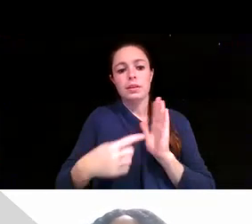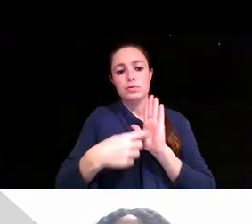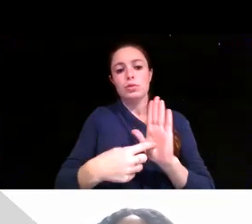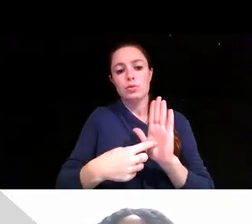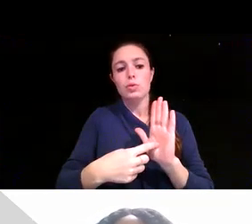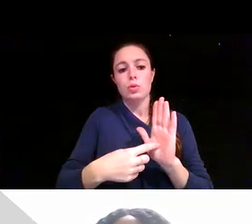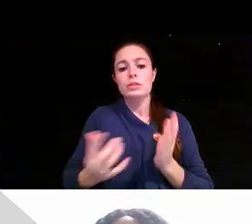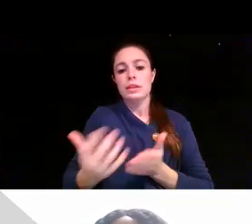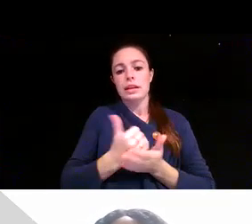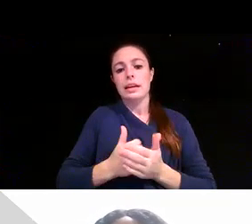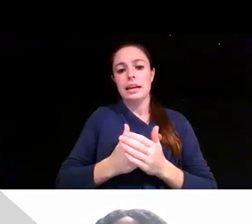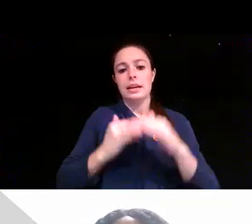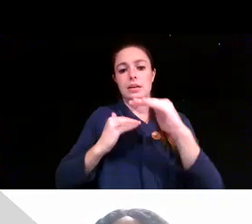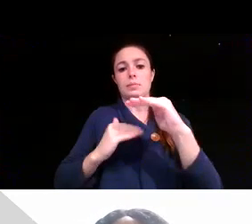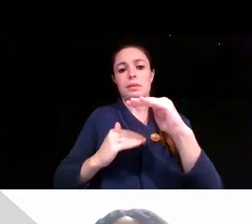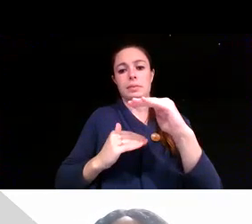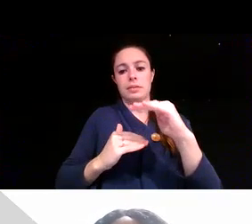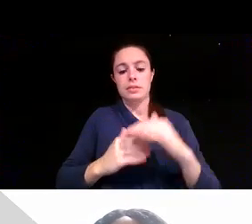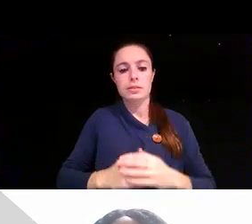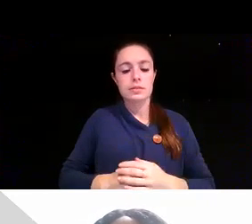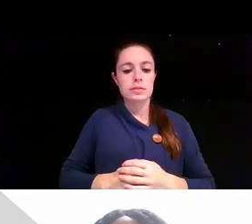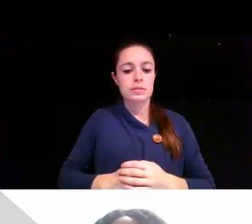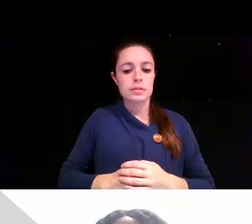income limit of